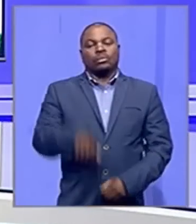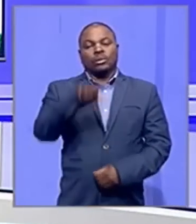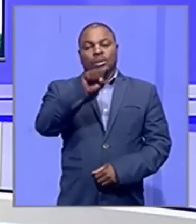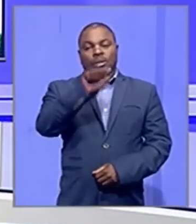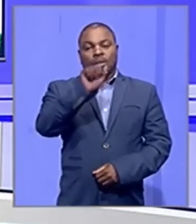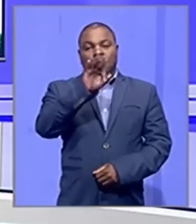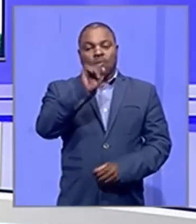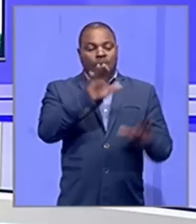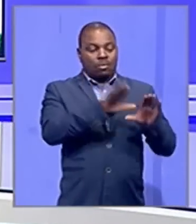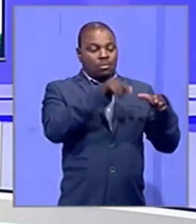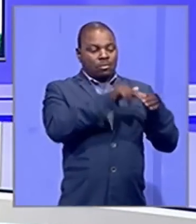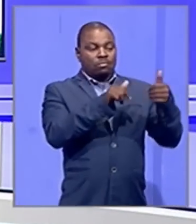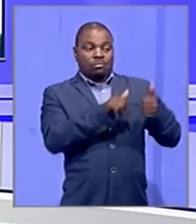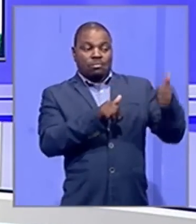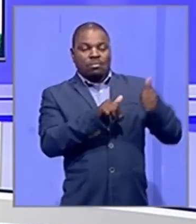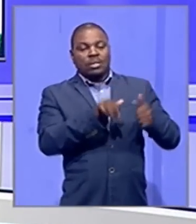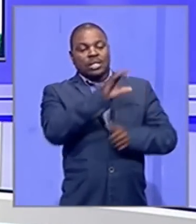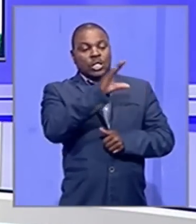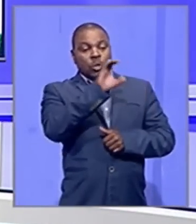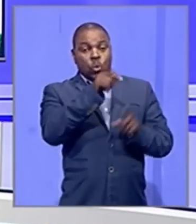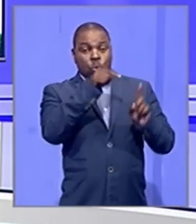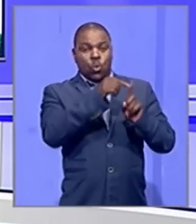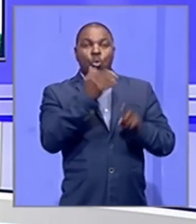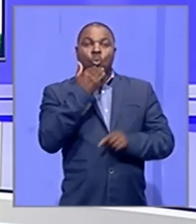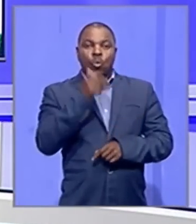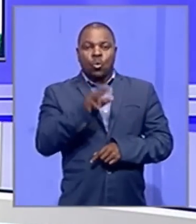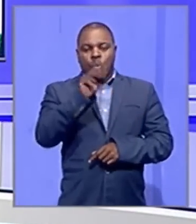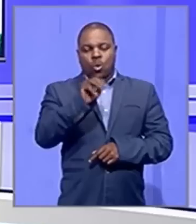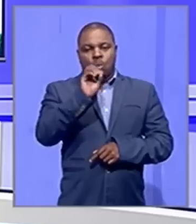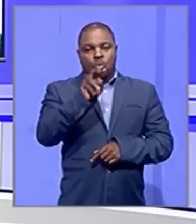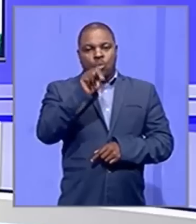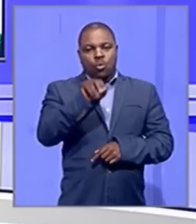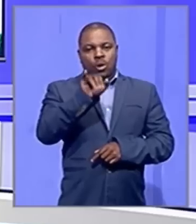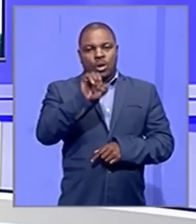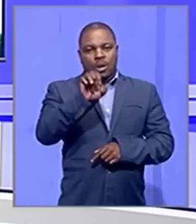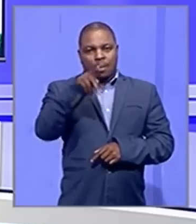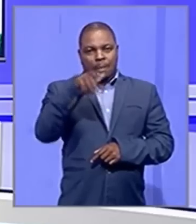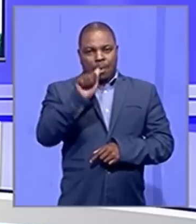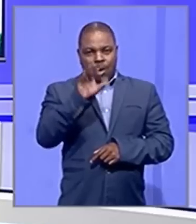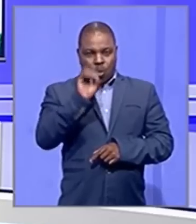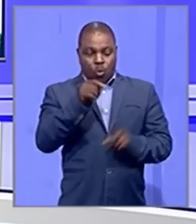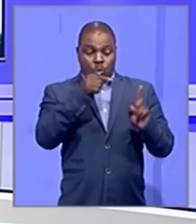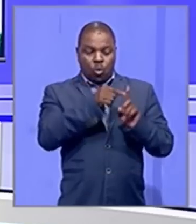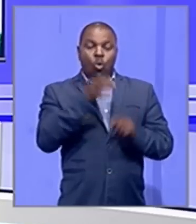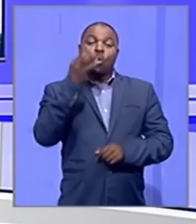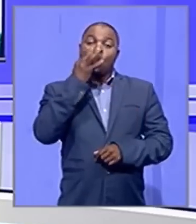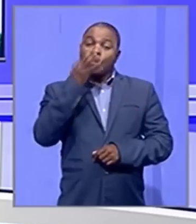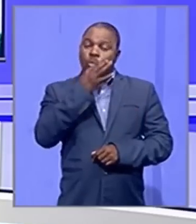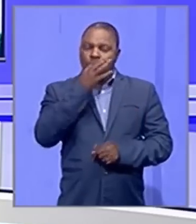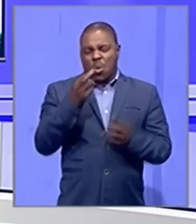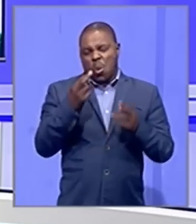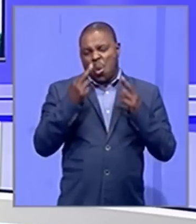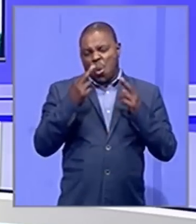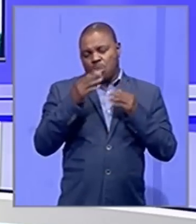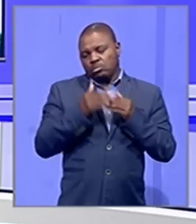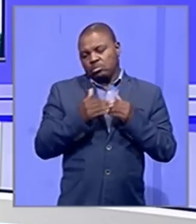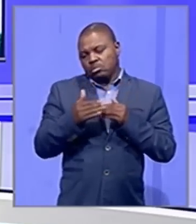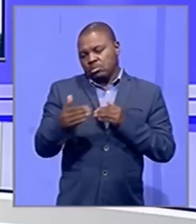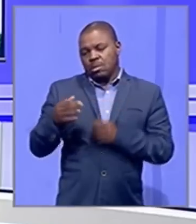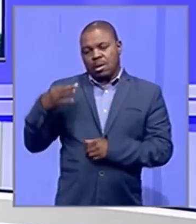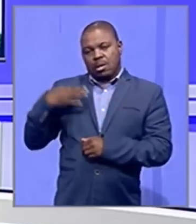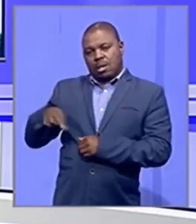Mookamedi phetiši wa South African Football Association Lydia Monyepao o re ba holofela go feleletša go rarolla